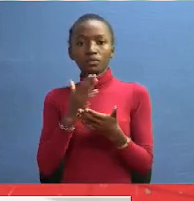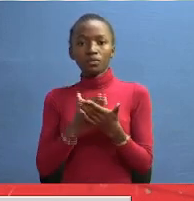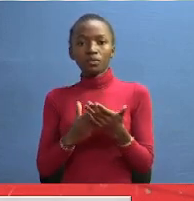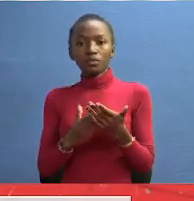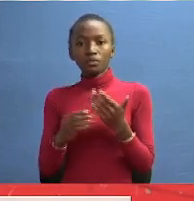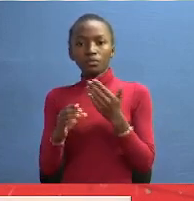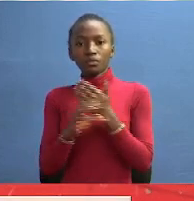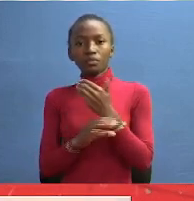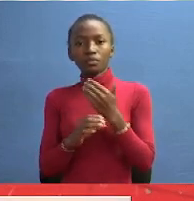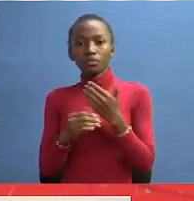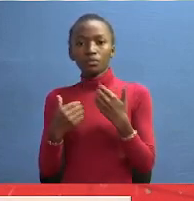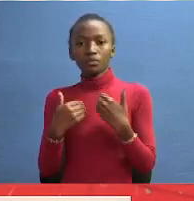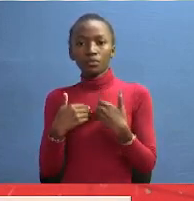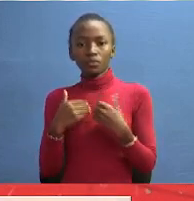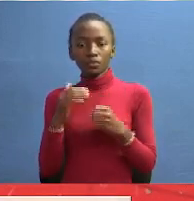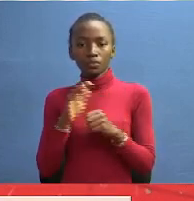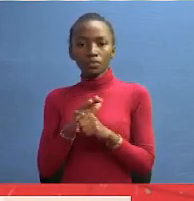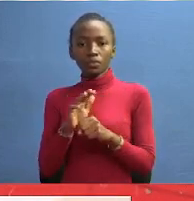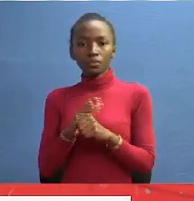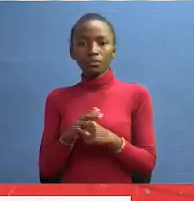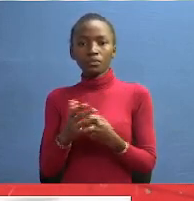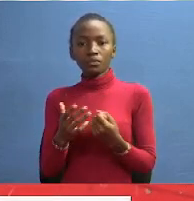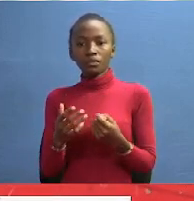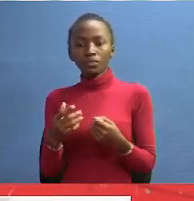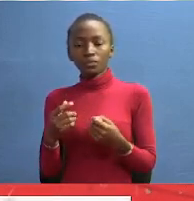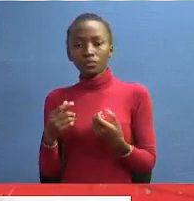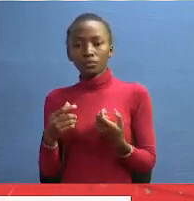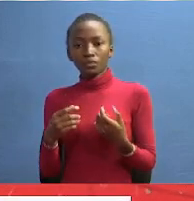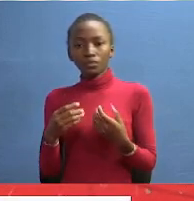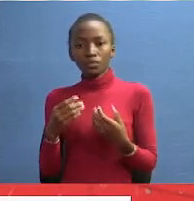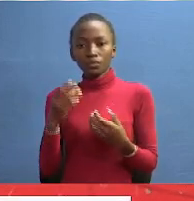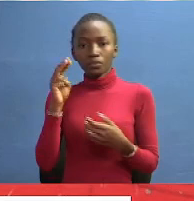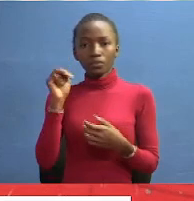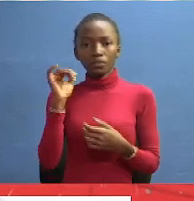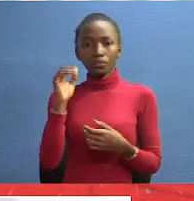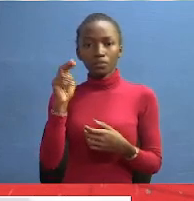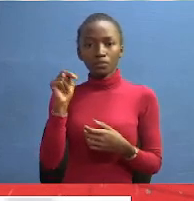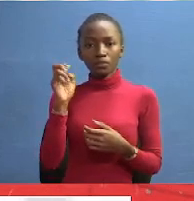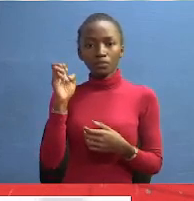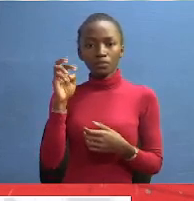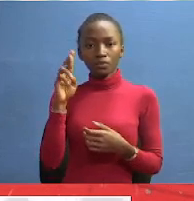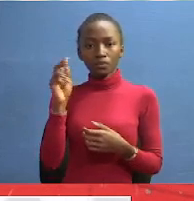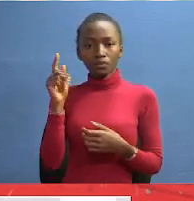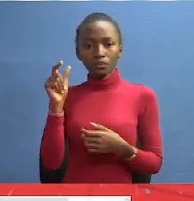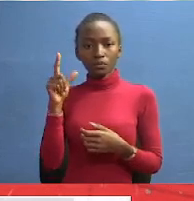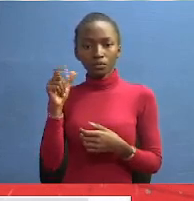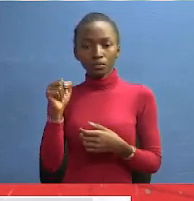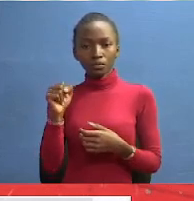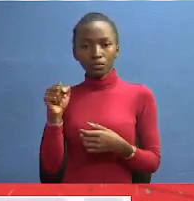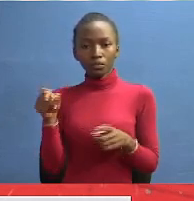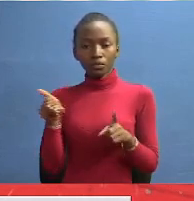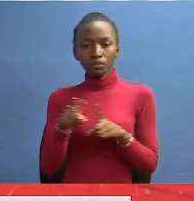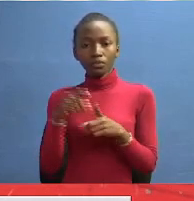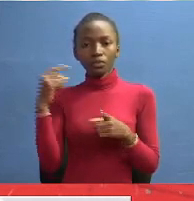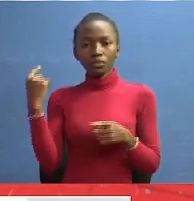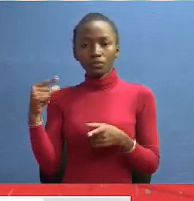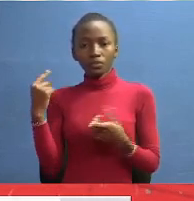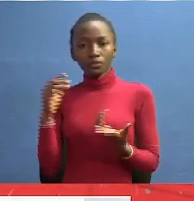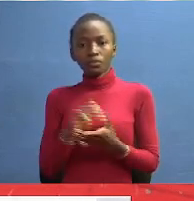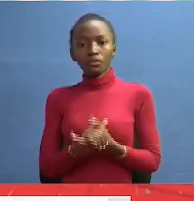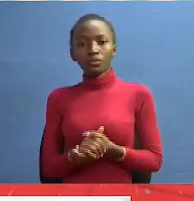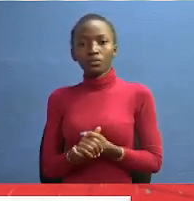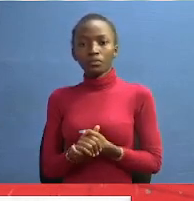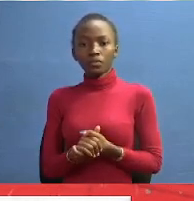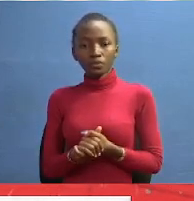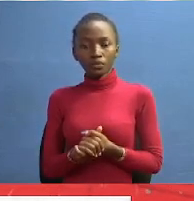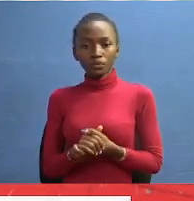a lot of minerals like gold, and yet they do not have the gold mines. The question is, where do they get these